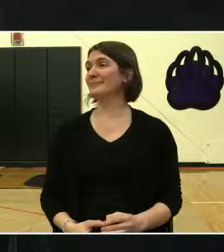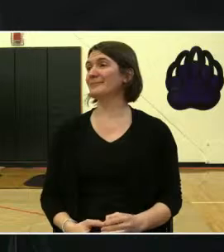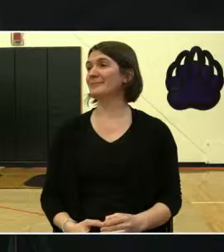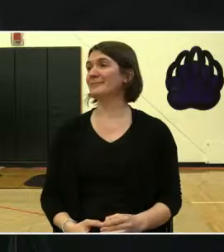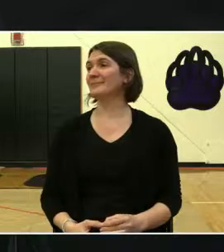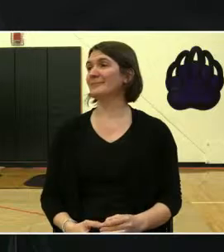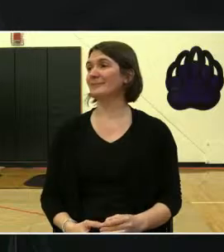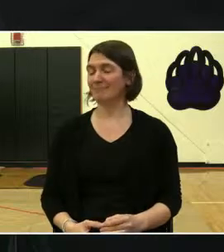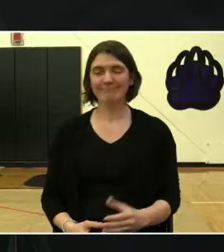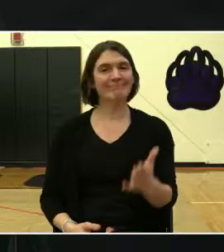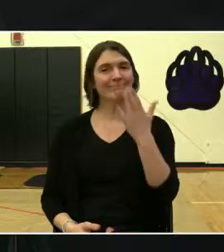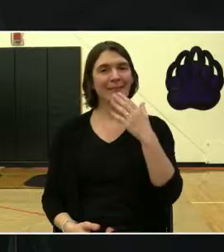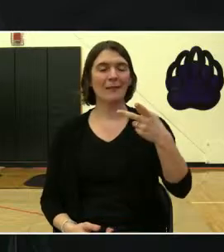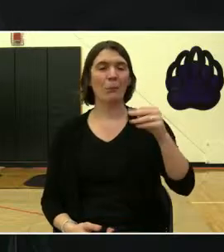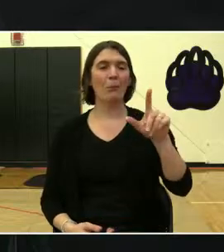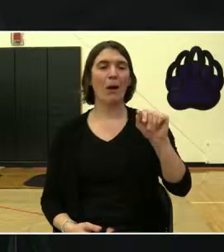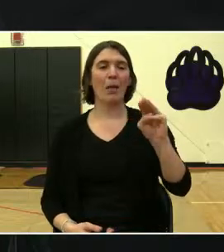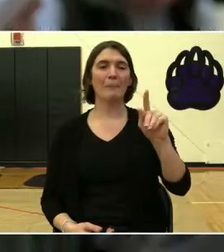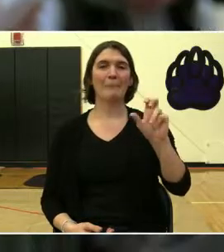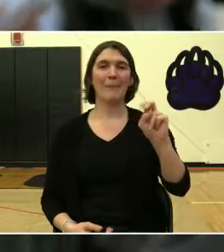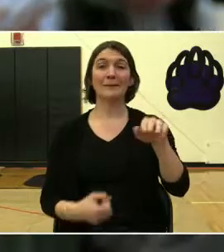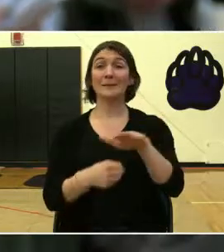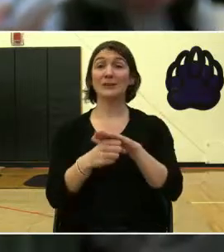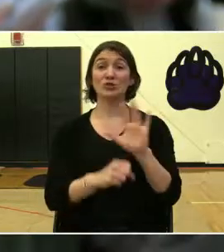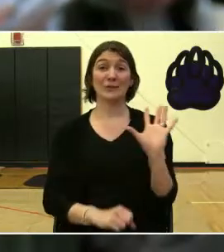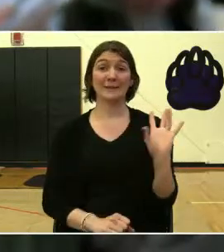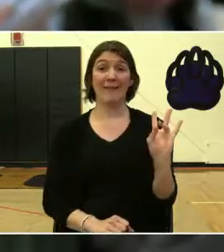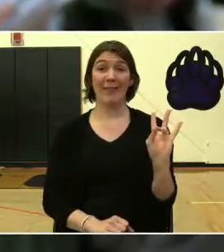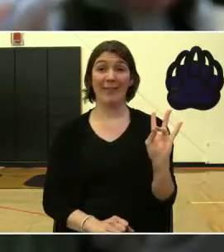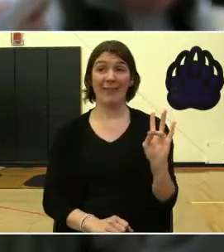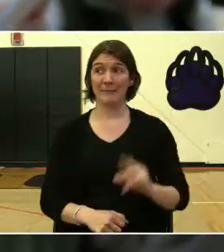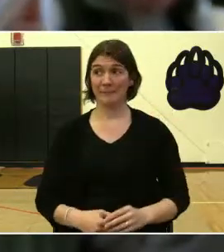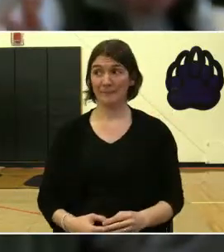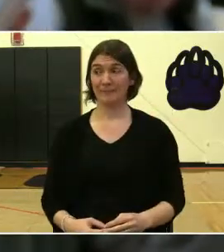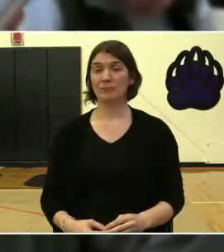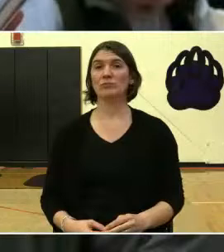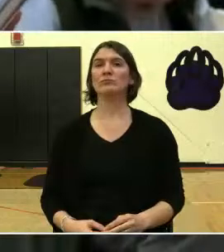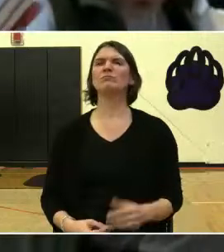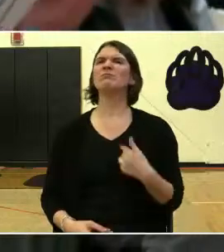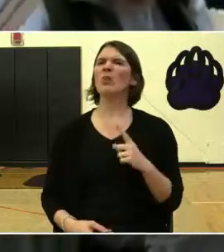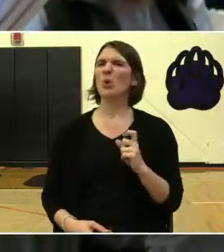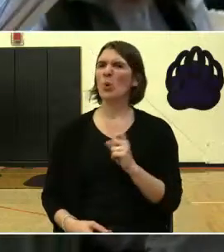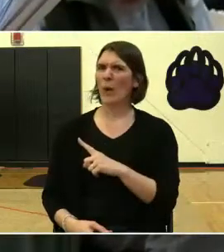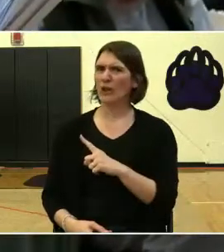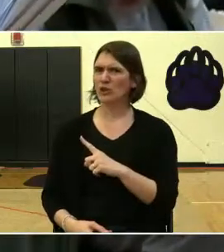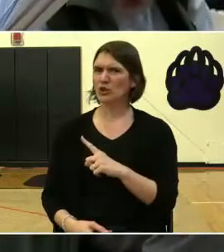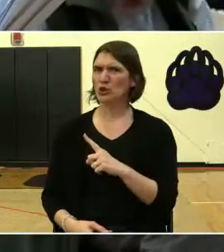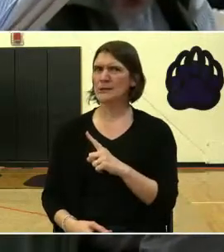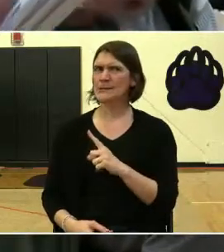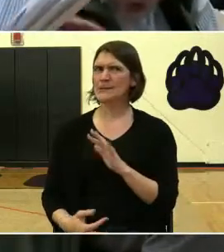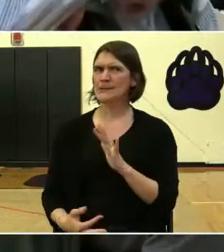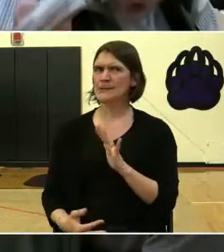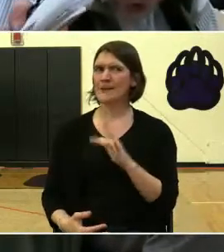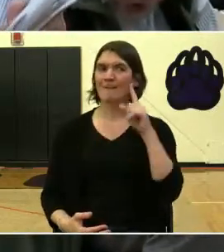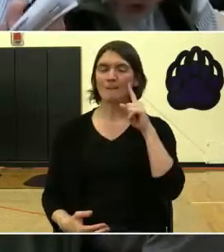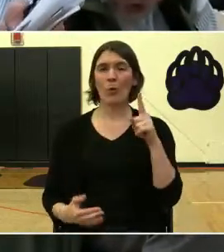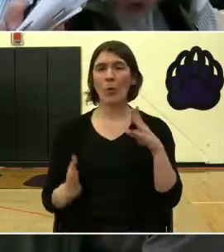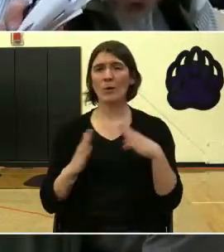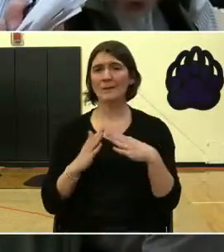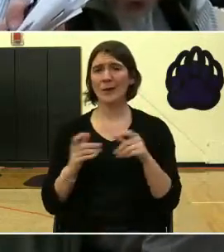Melton thank you Paula Melton district 7 I have a question for um the